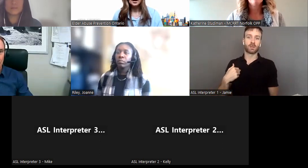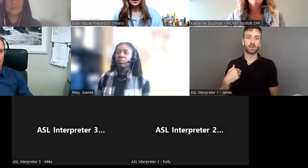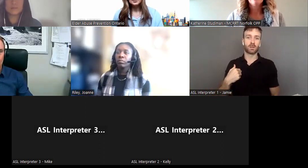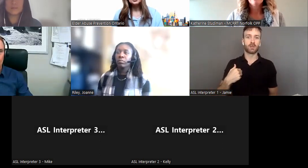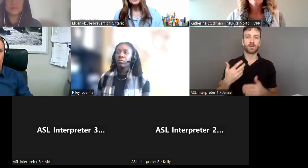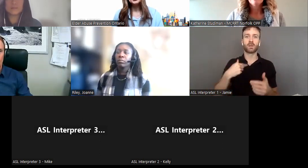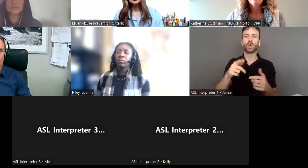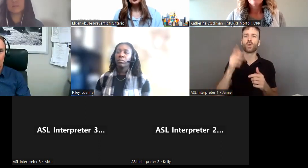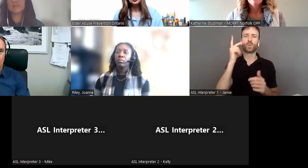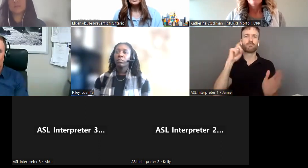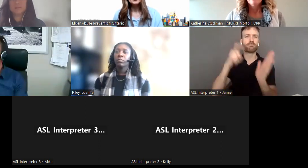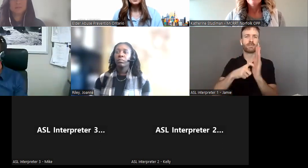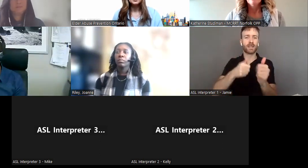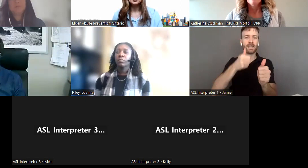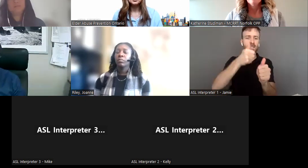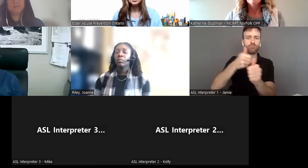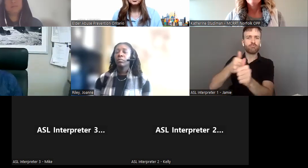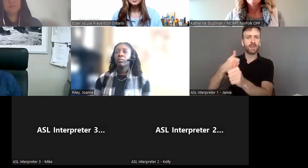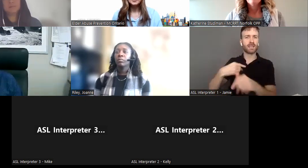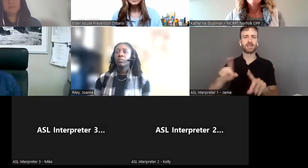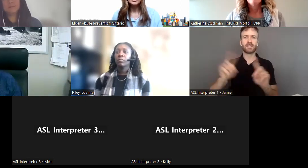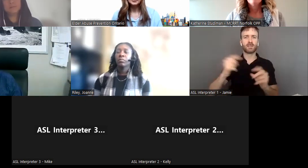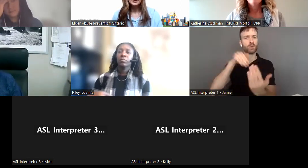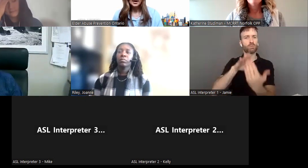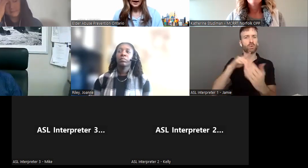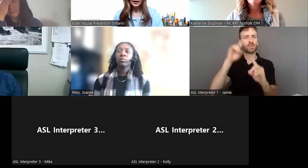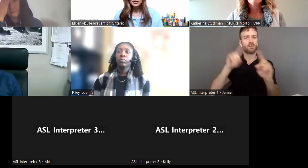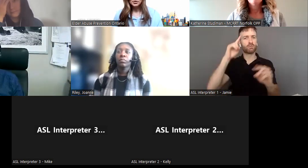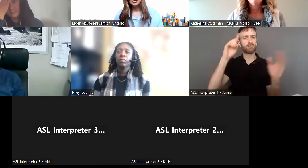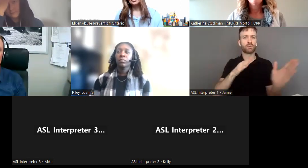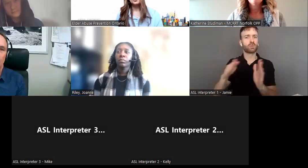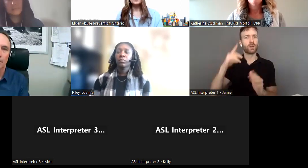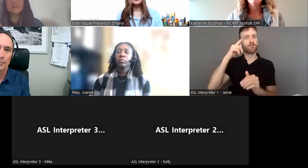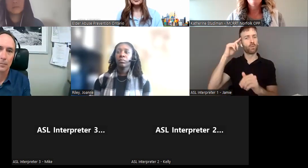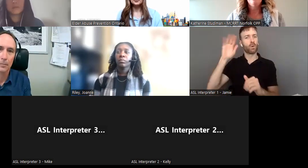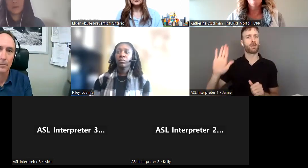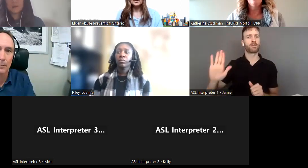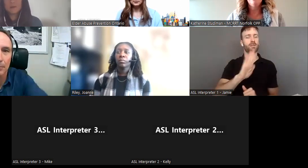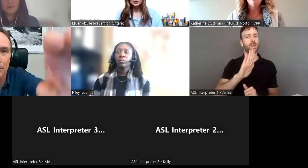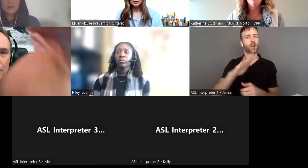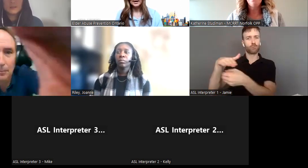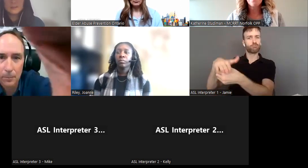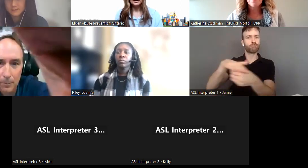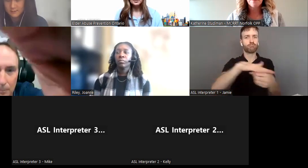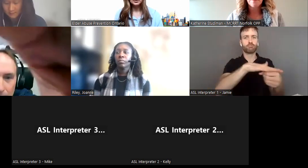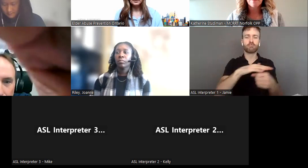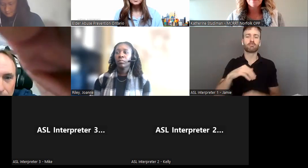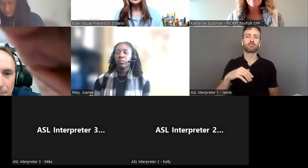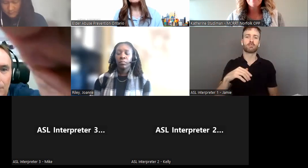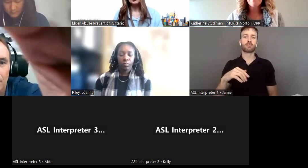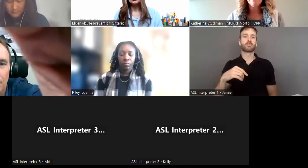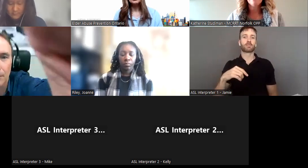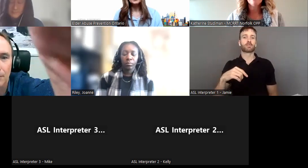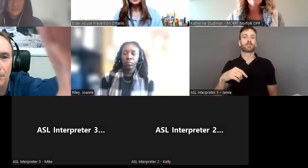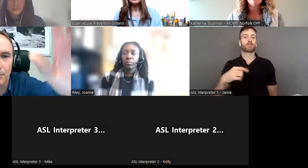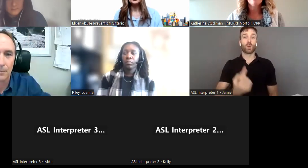intervention strategy or programs within the jurisdictions that they live in. And as you're quite familiar, that we don't have one sort of